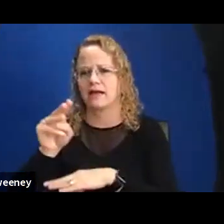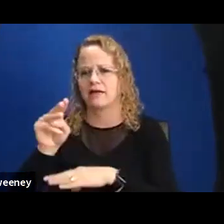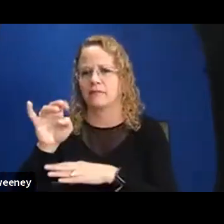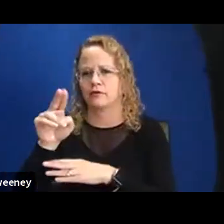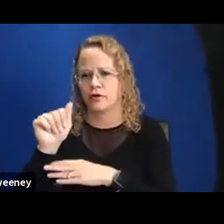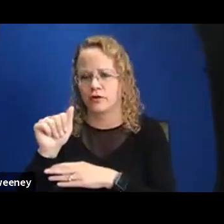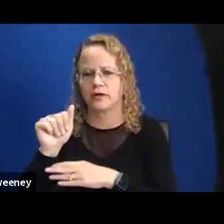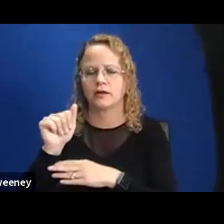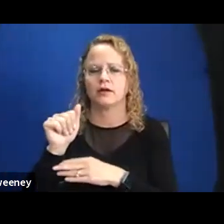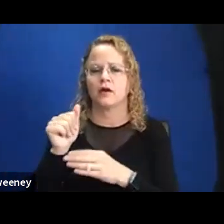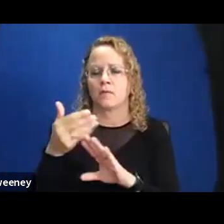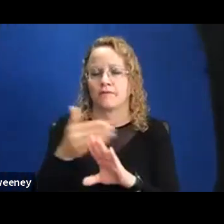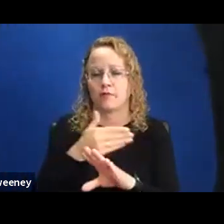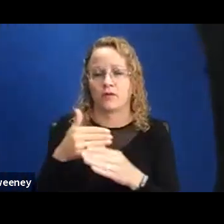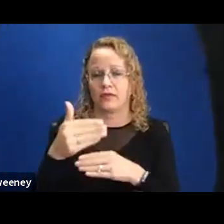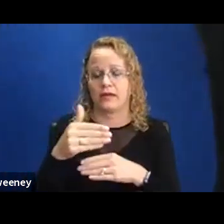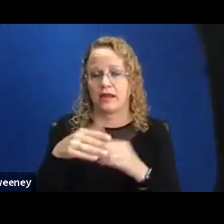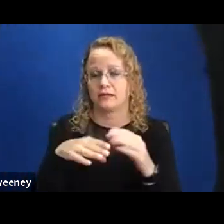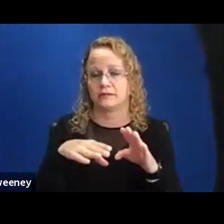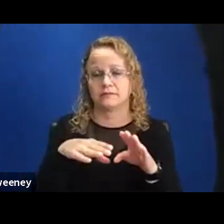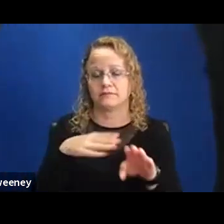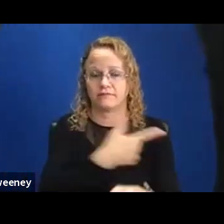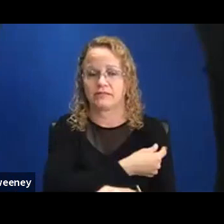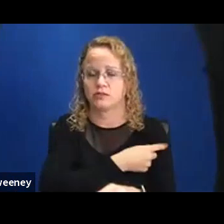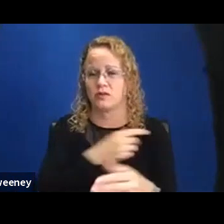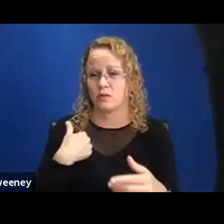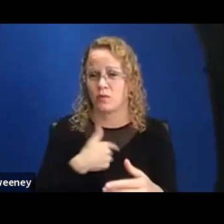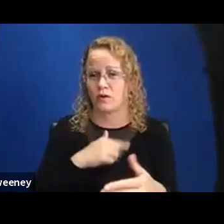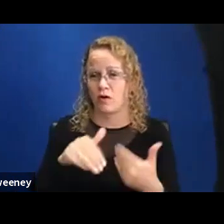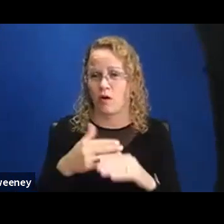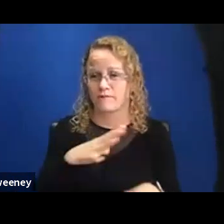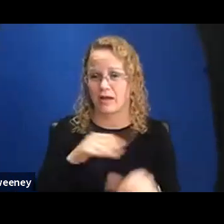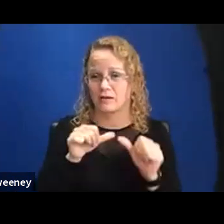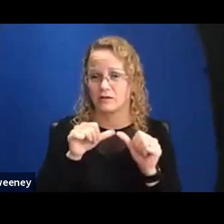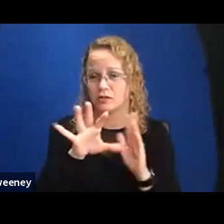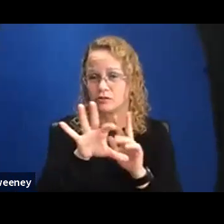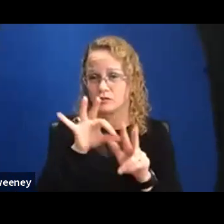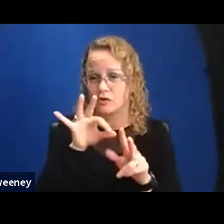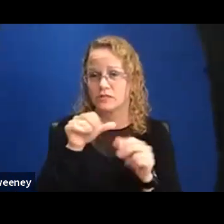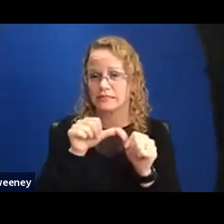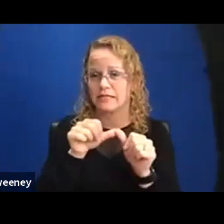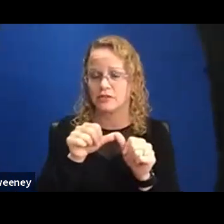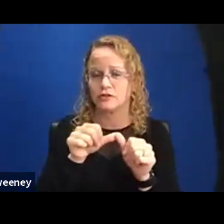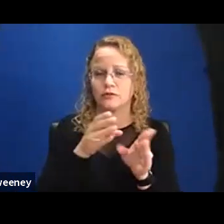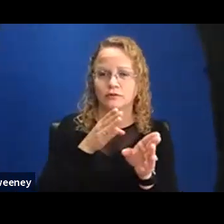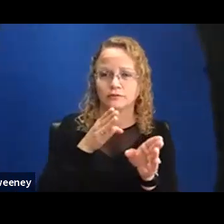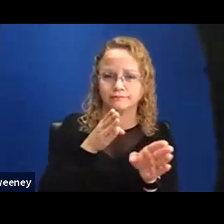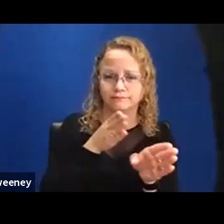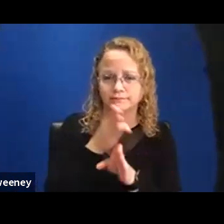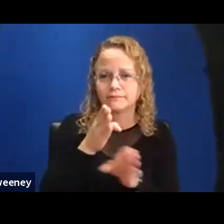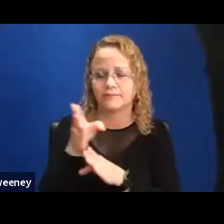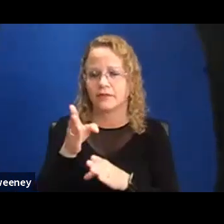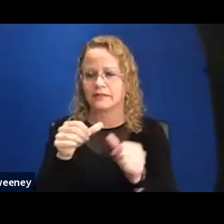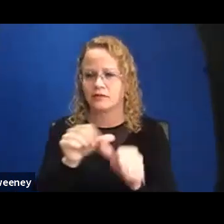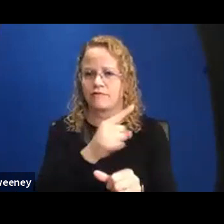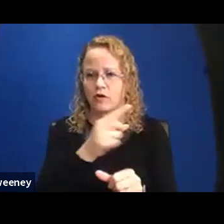full inoculation, and were fine, and all chose to continue down that same track to make sure they received their second dose